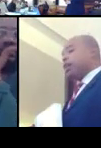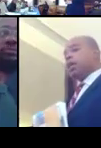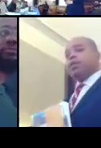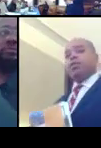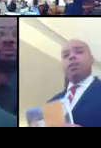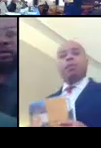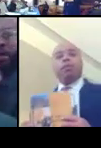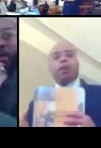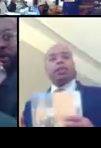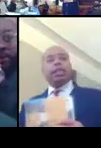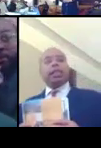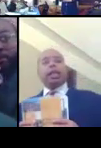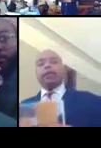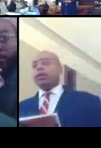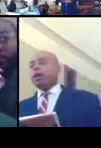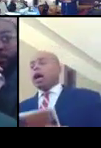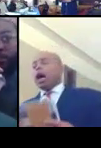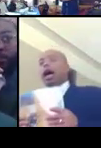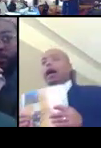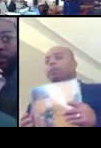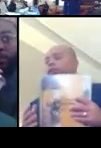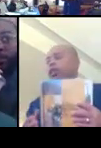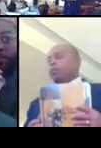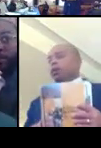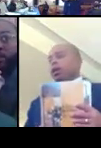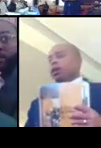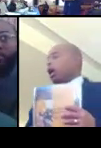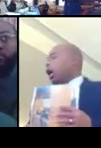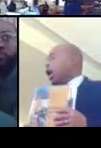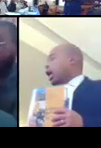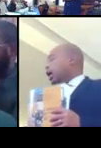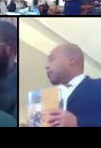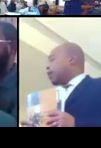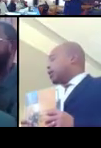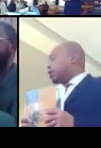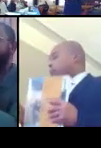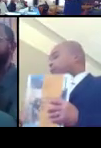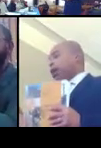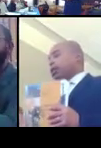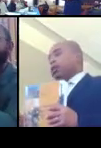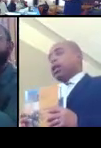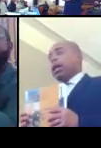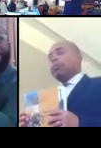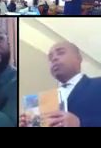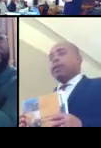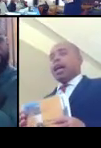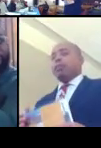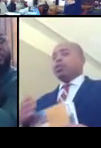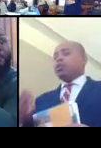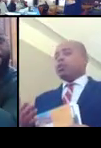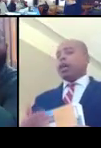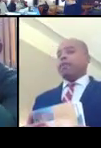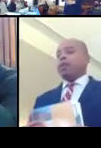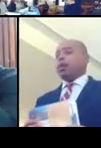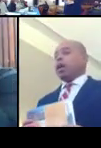neighborhood planning committee, which is made up of residents and other members of the community that represents different